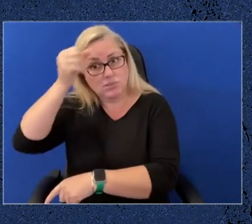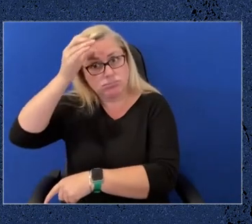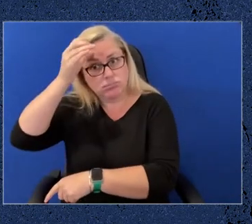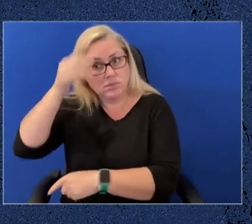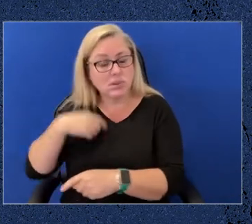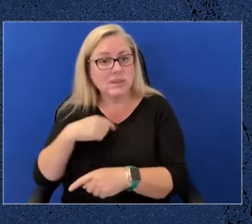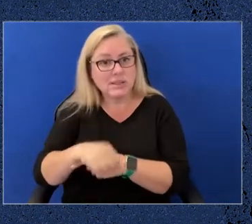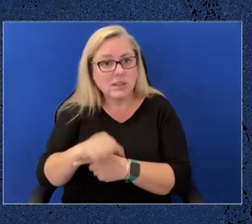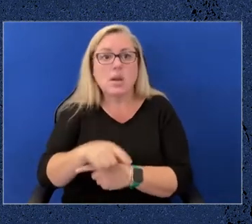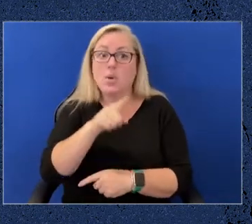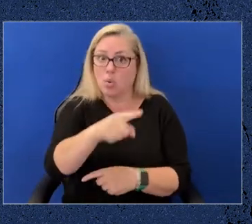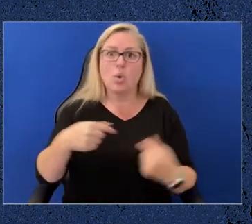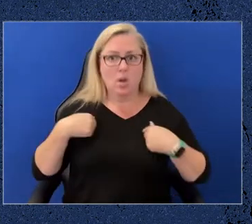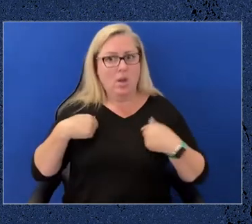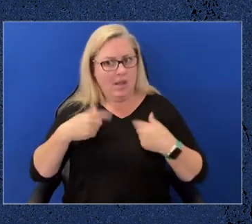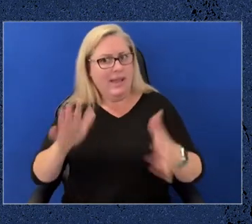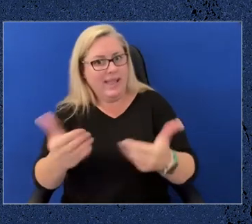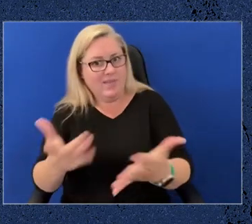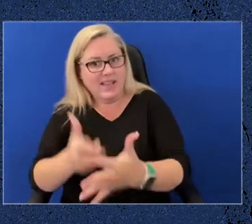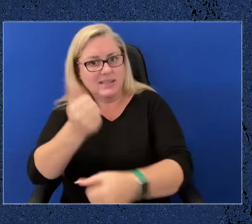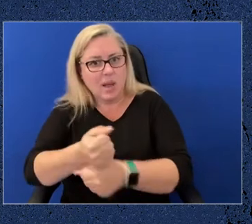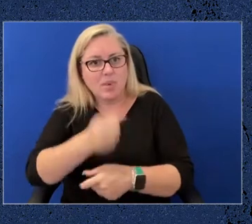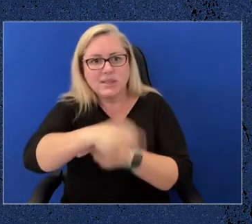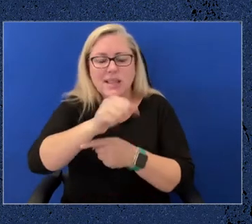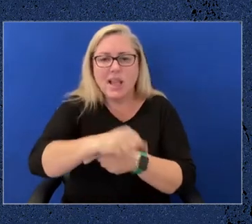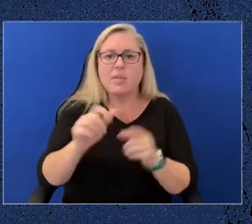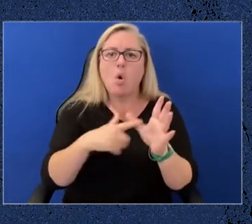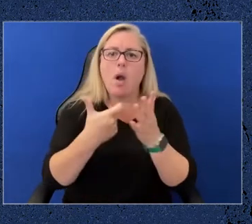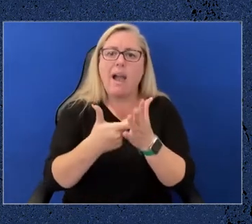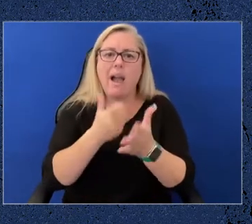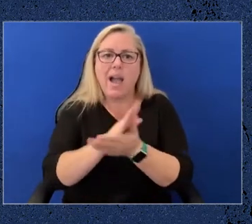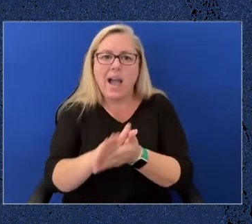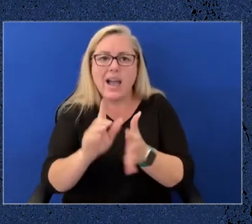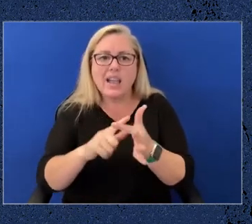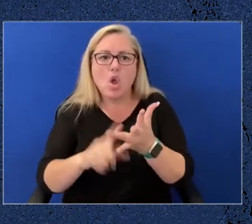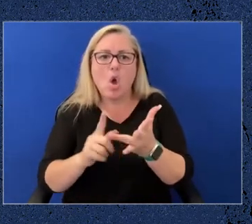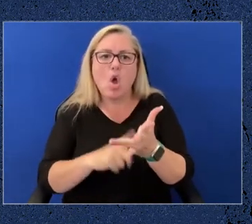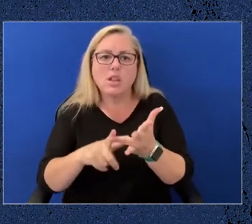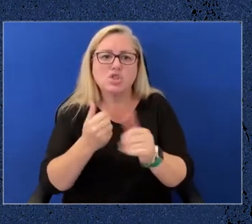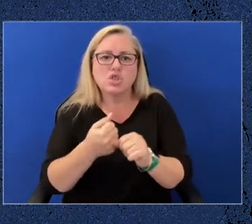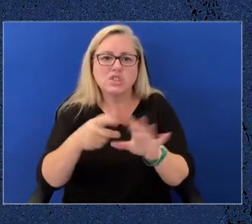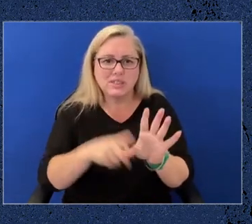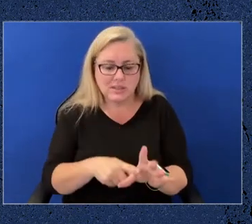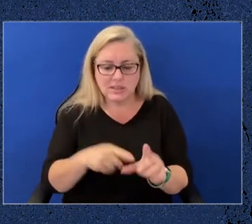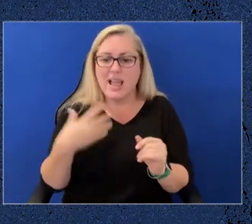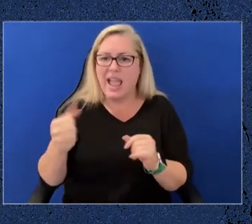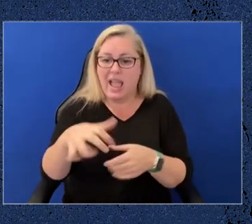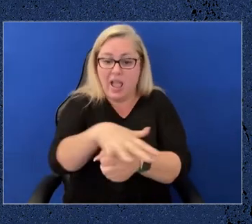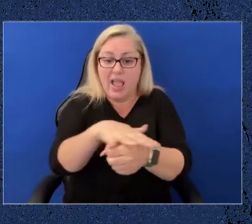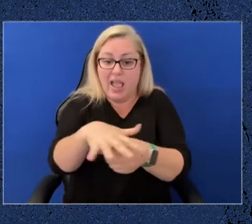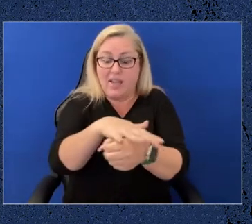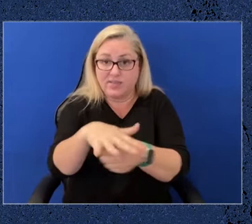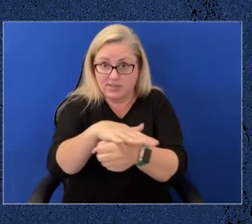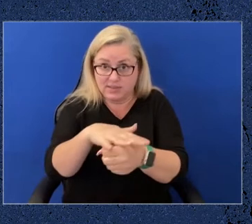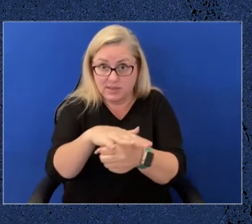the one that really strikes for me is in the sort of archaeological sciences and the environmental sciences. There was a particular site in Ongunai Kurnai country, which